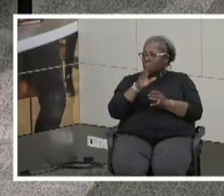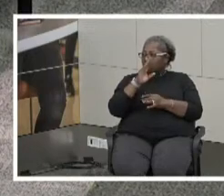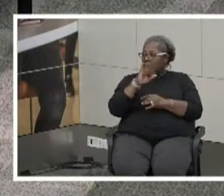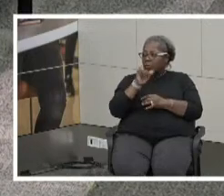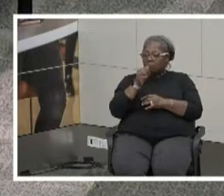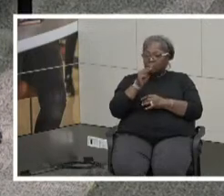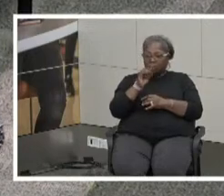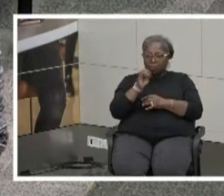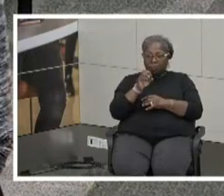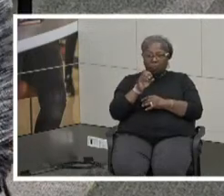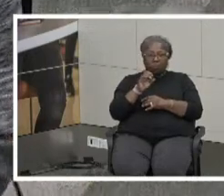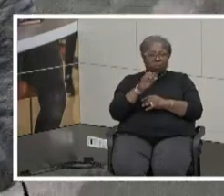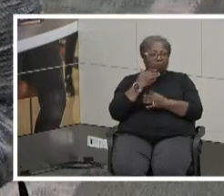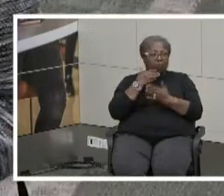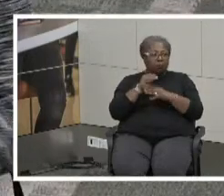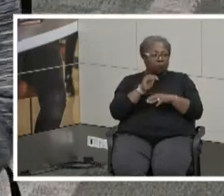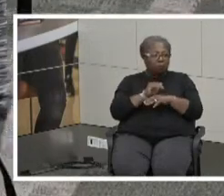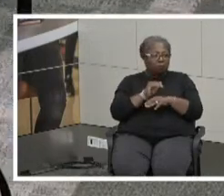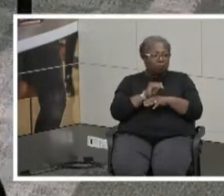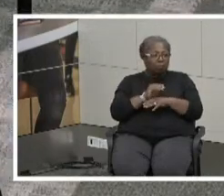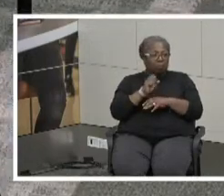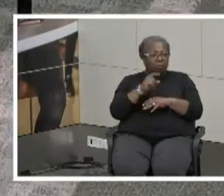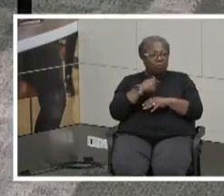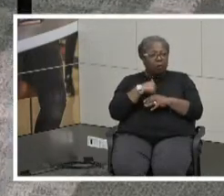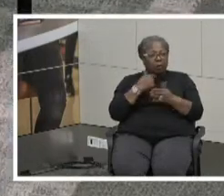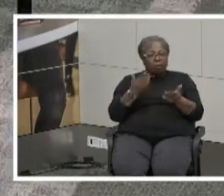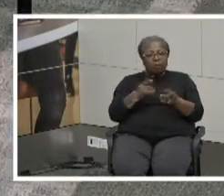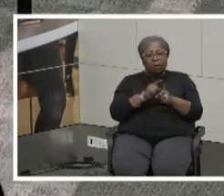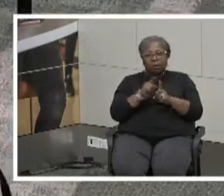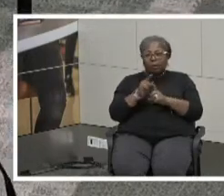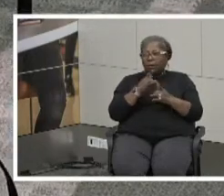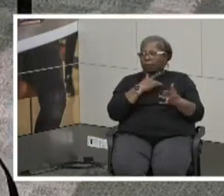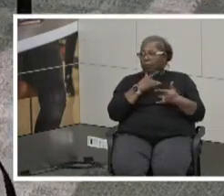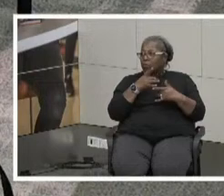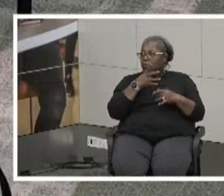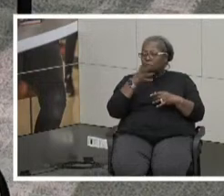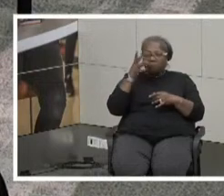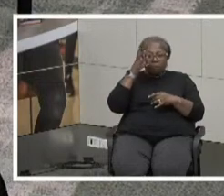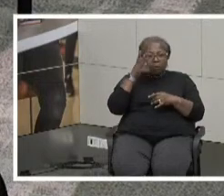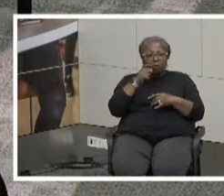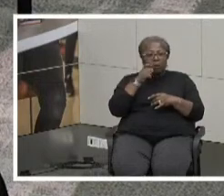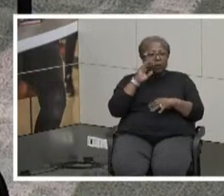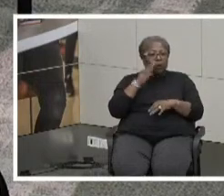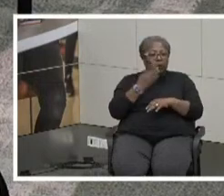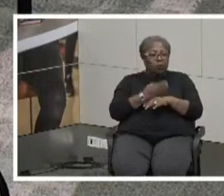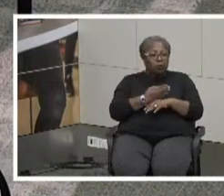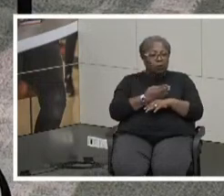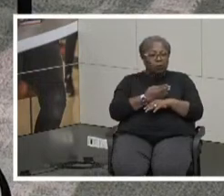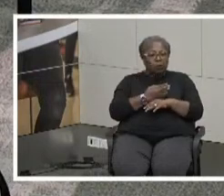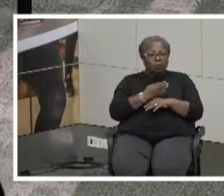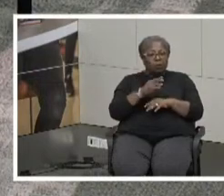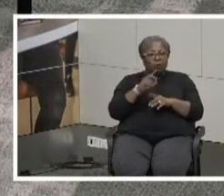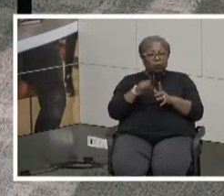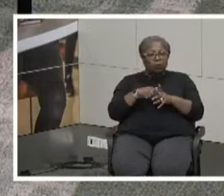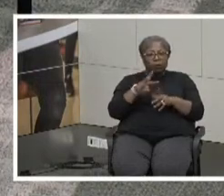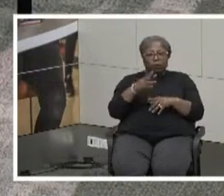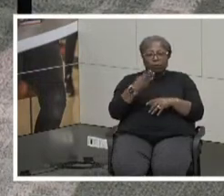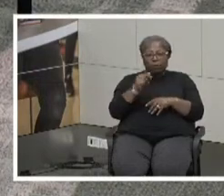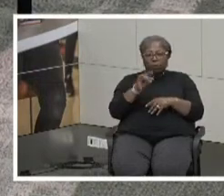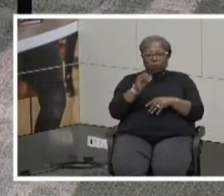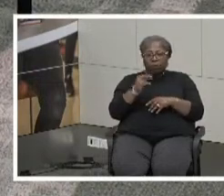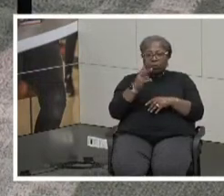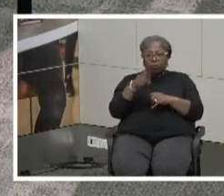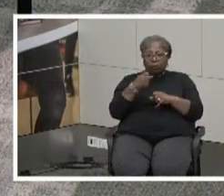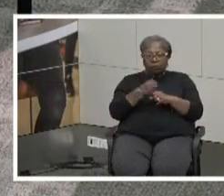Jay pelino good evening um so I'm here as a concerned parent whose daughter is poised to start at Wharton in the next couple of